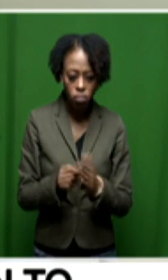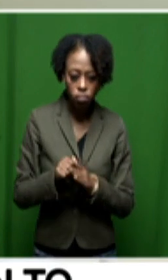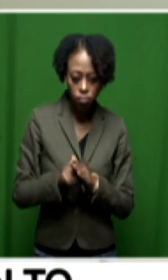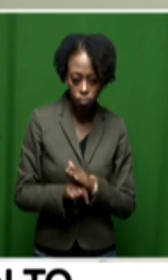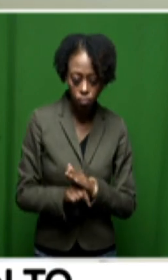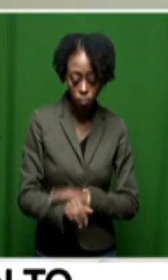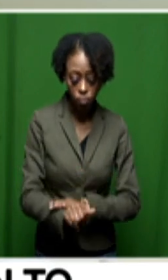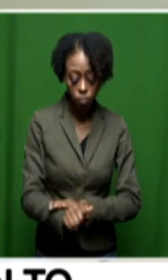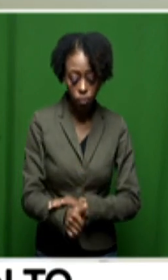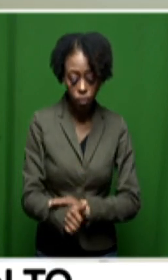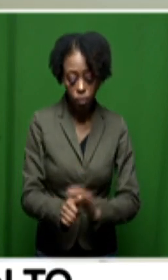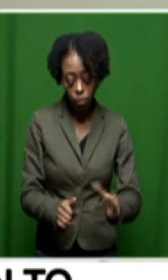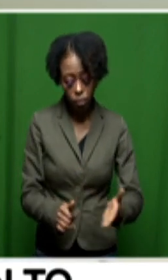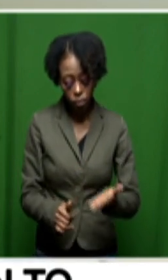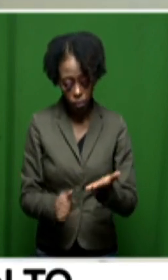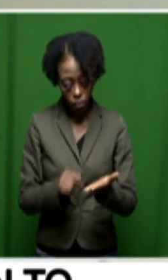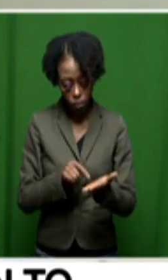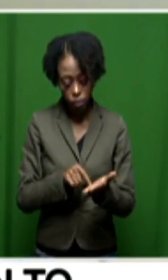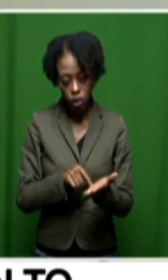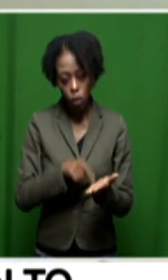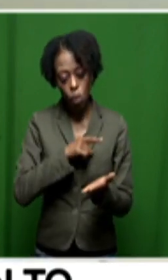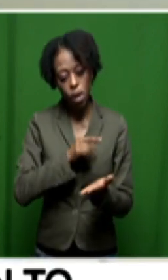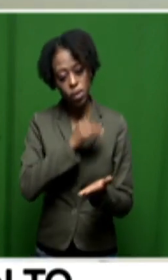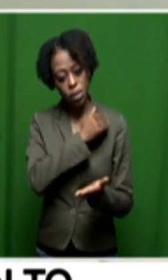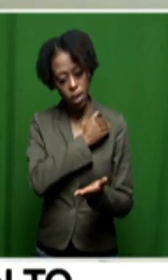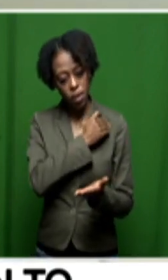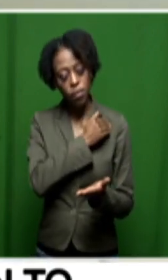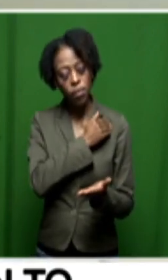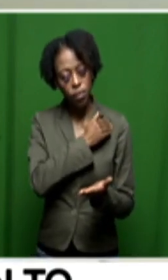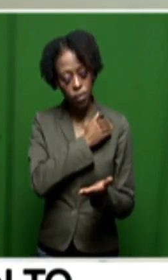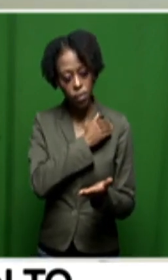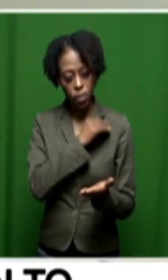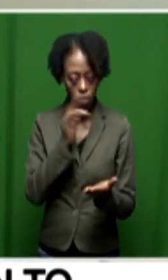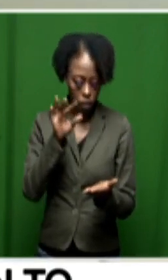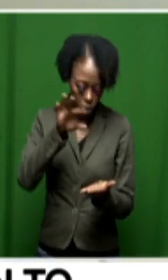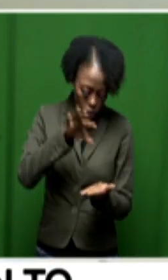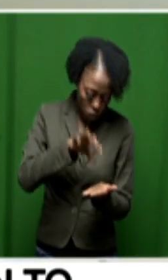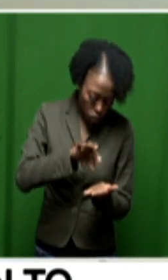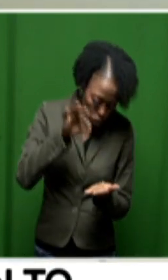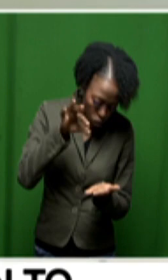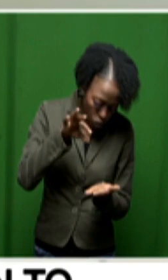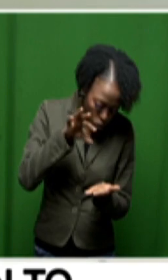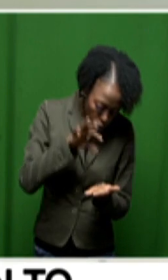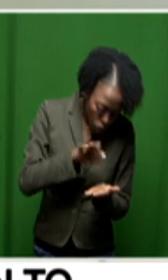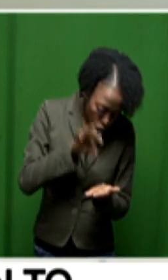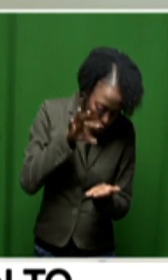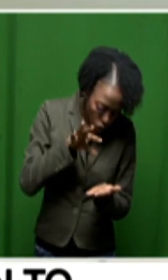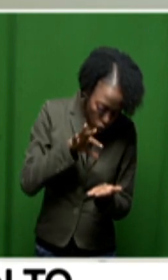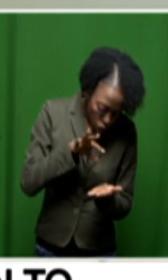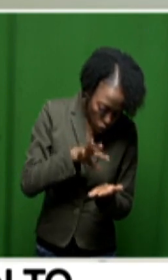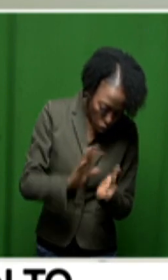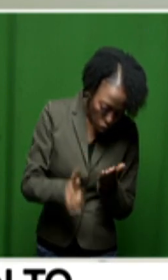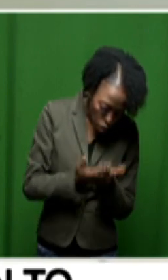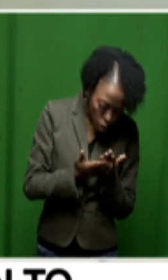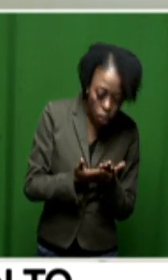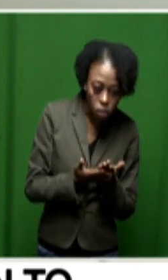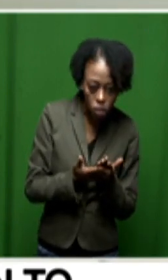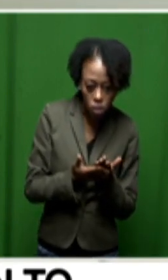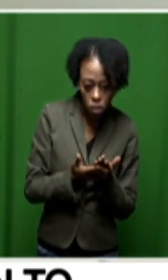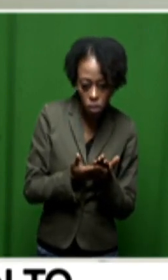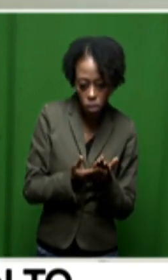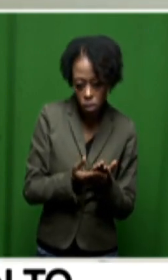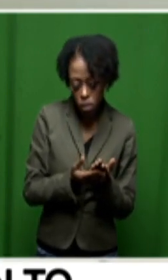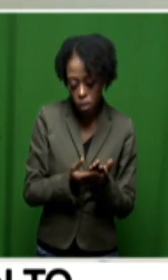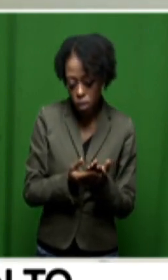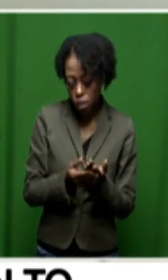and take that, because it's safe, and then have an adjuvant, a substance that attaches to it, that we give